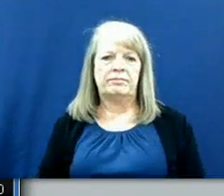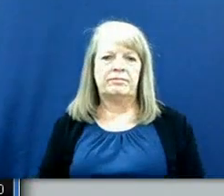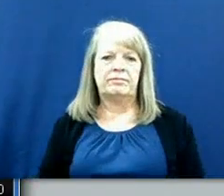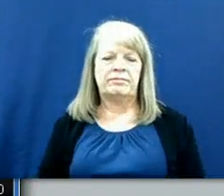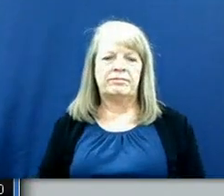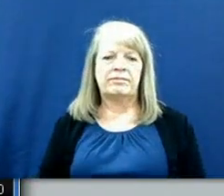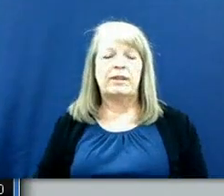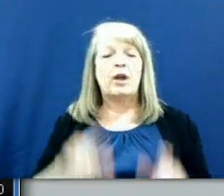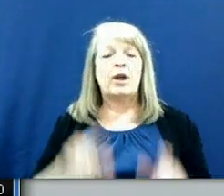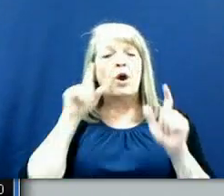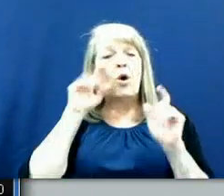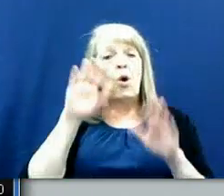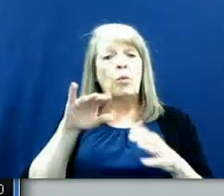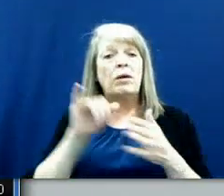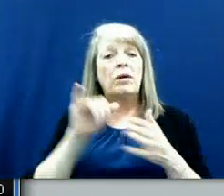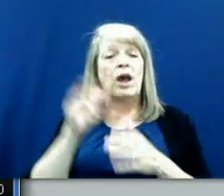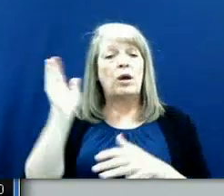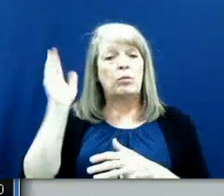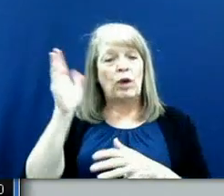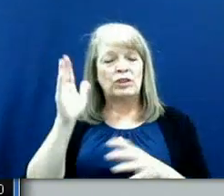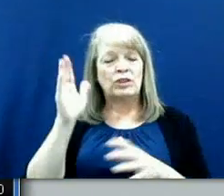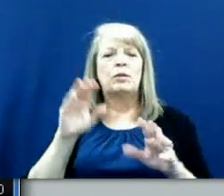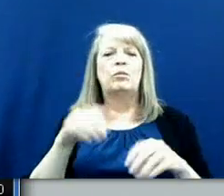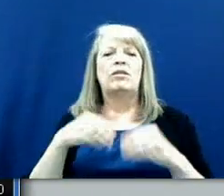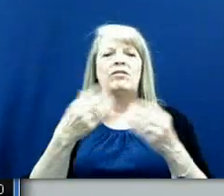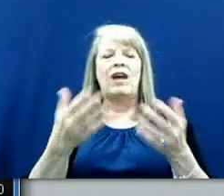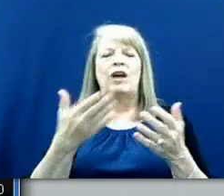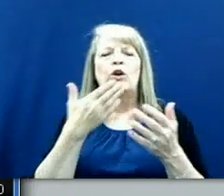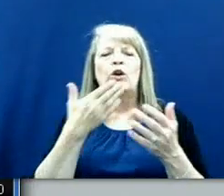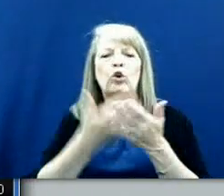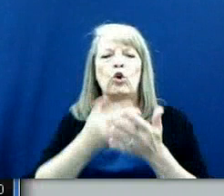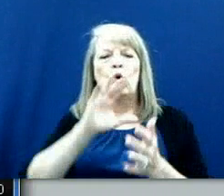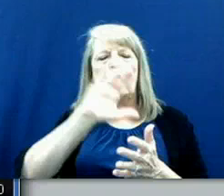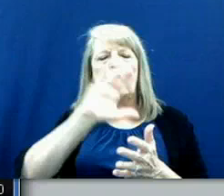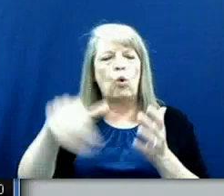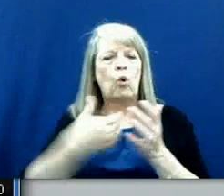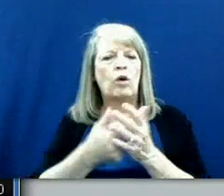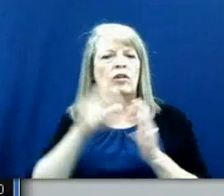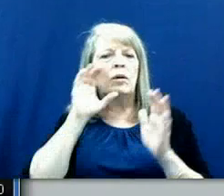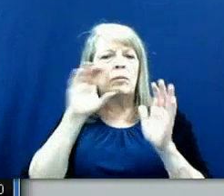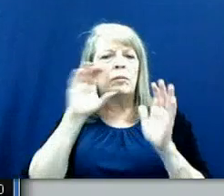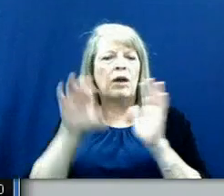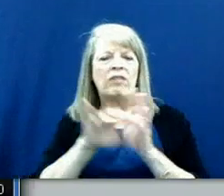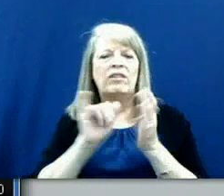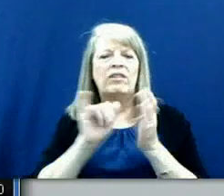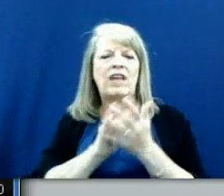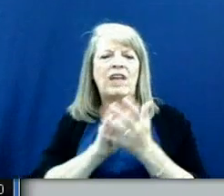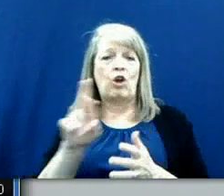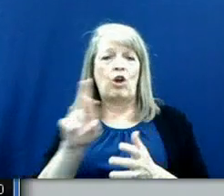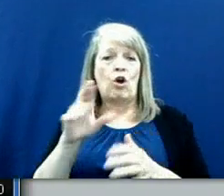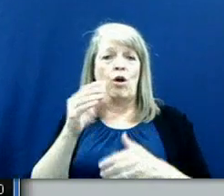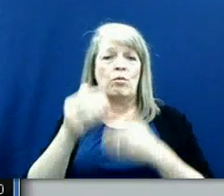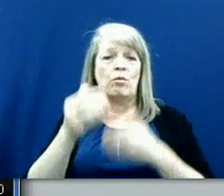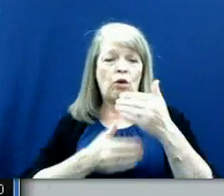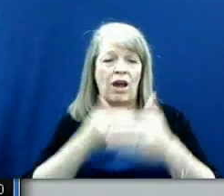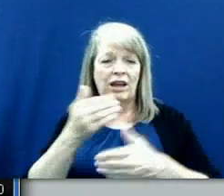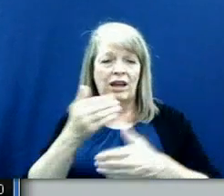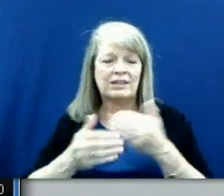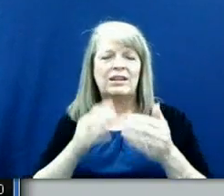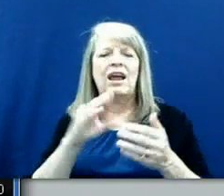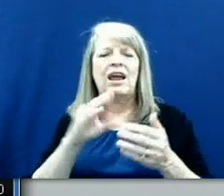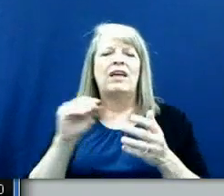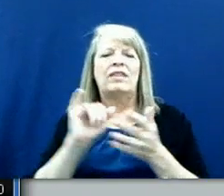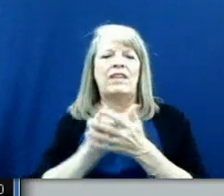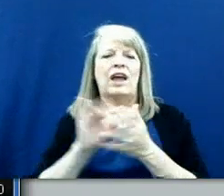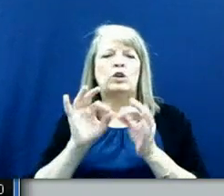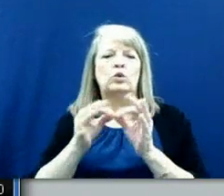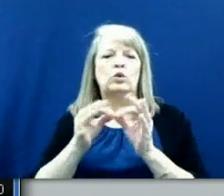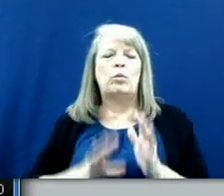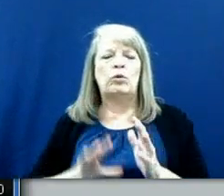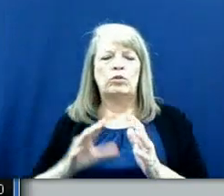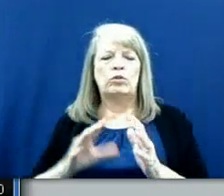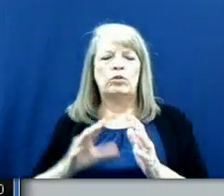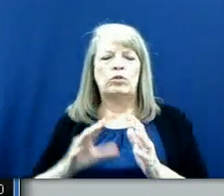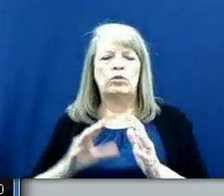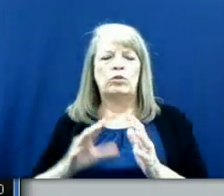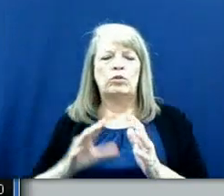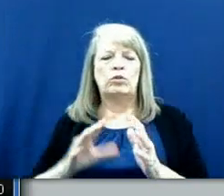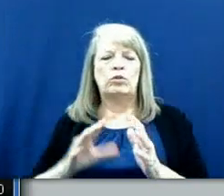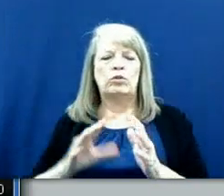I hope this presentation has provided a good overview of the VR process and interpreter roles.